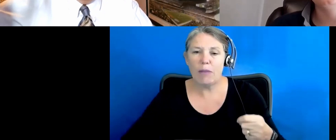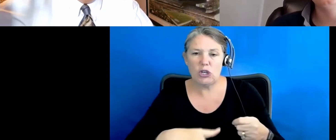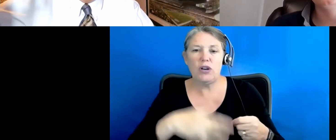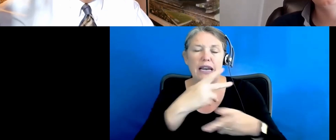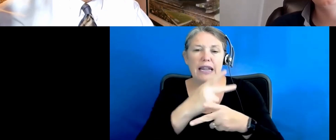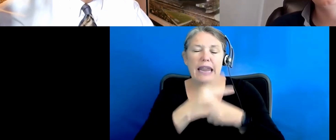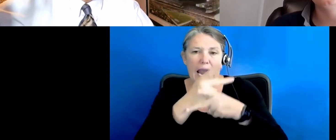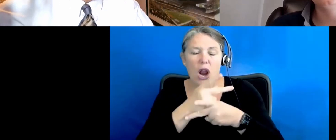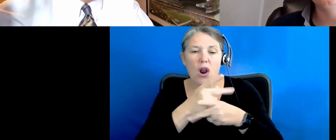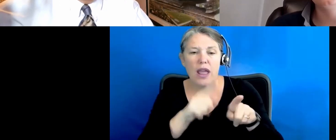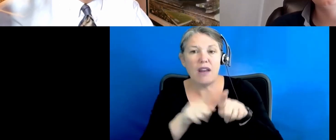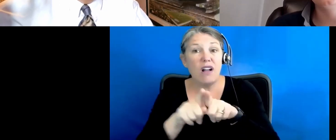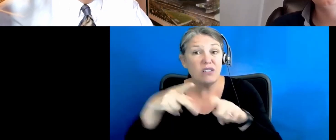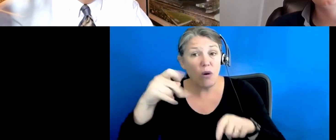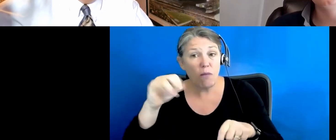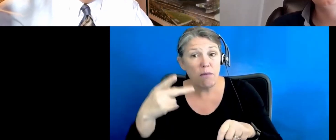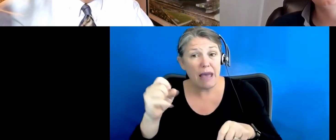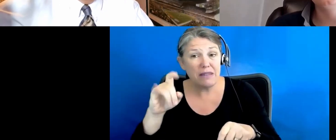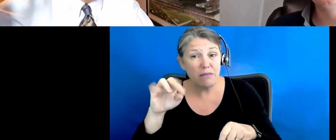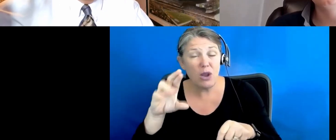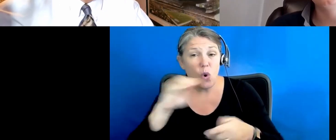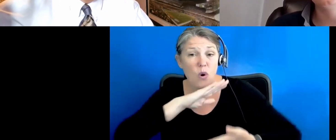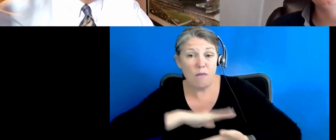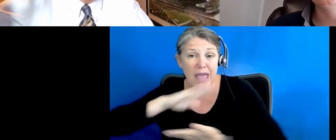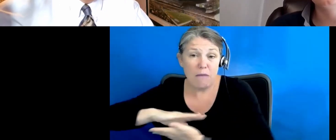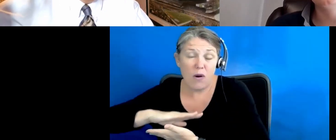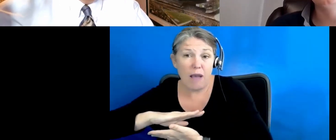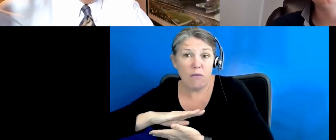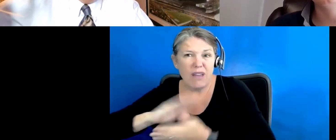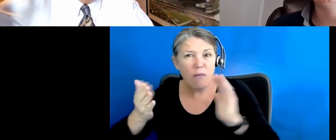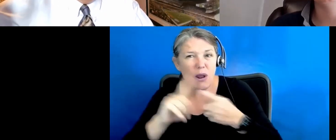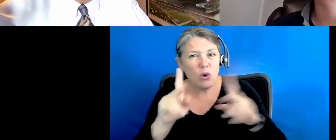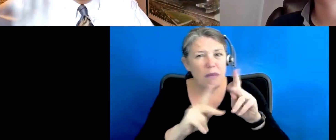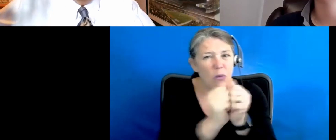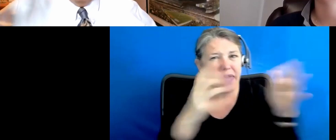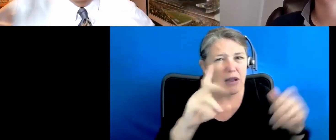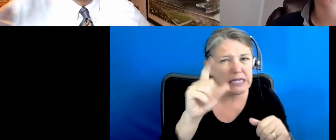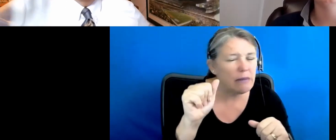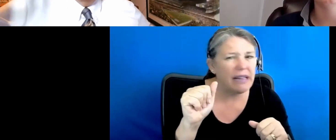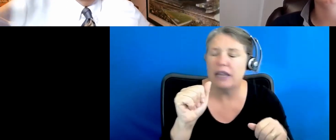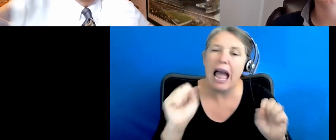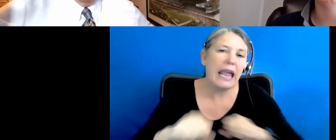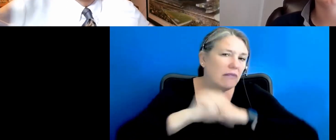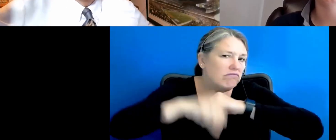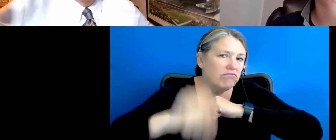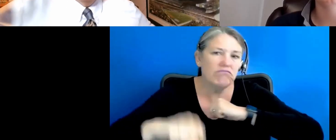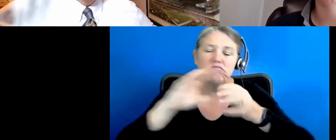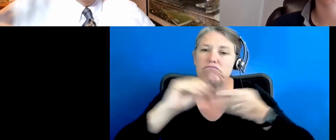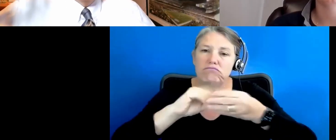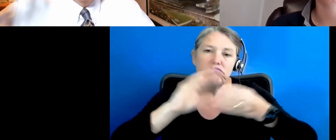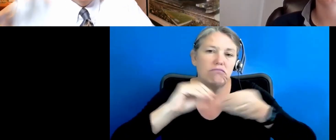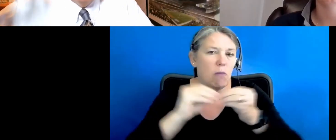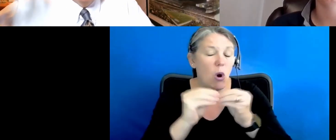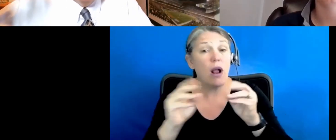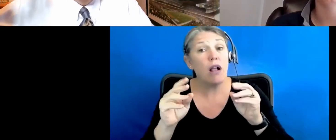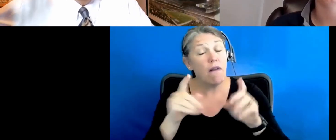received a pap smear test or a mammogram than those without disabilities. And I can go on. The point is that